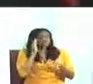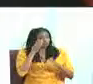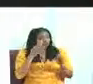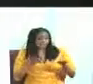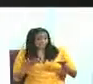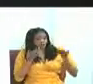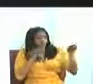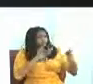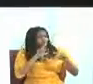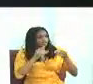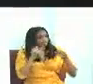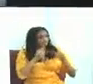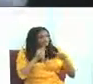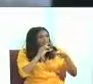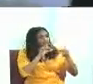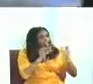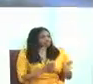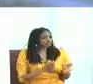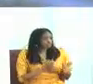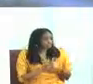messenger.